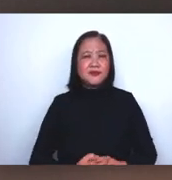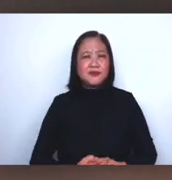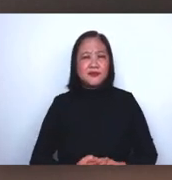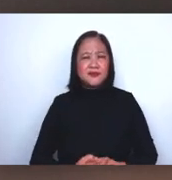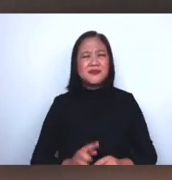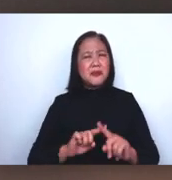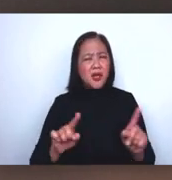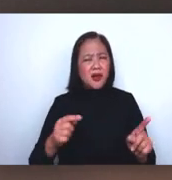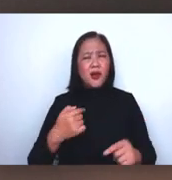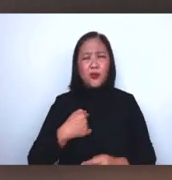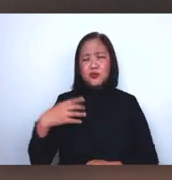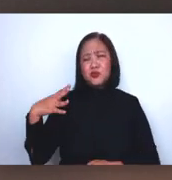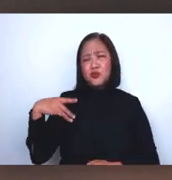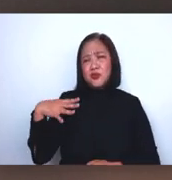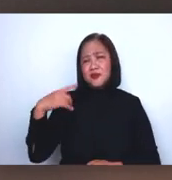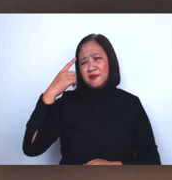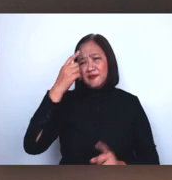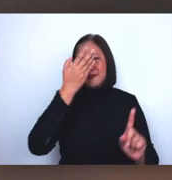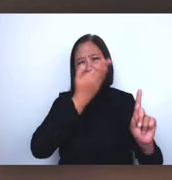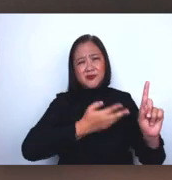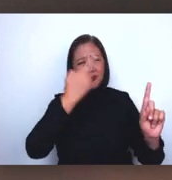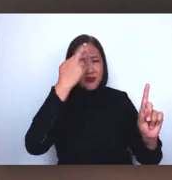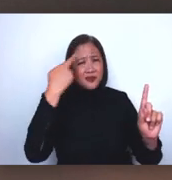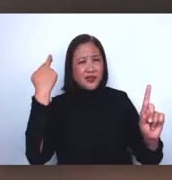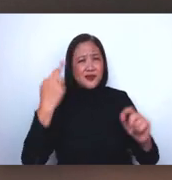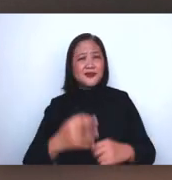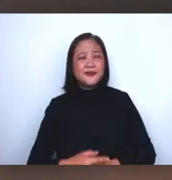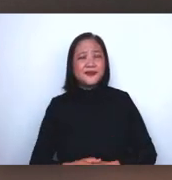But I shall wait for him.